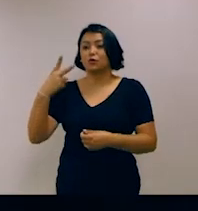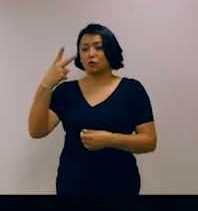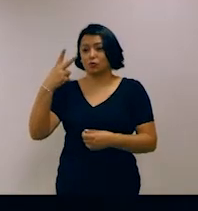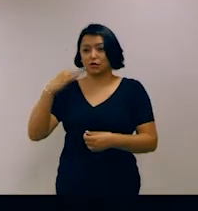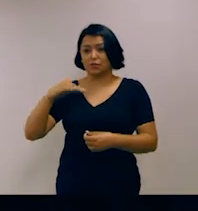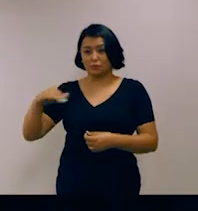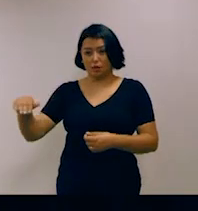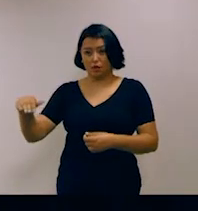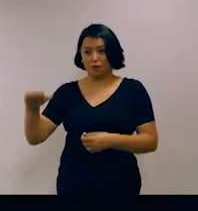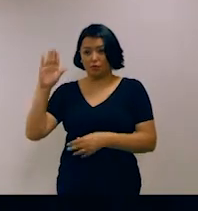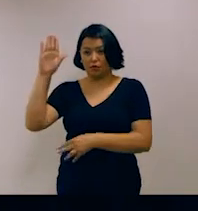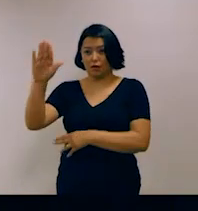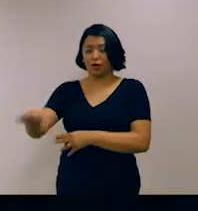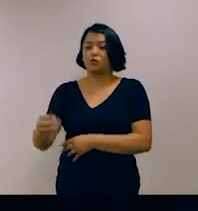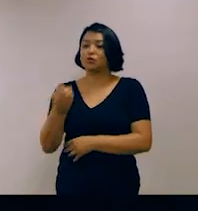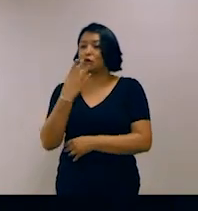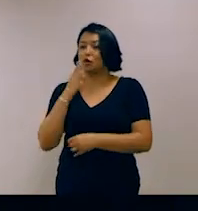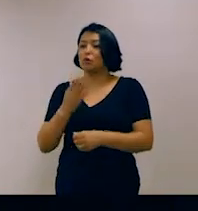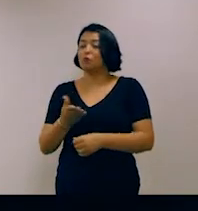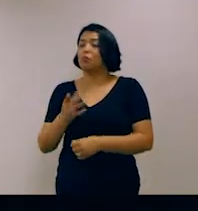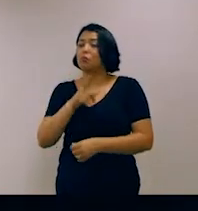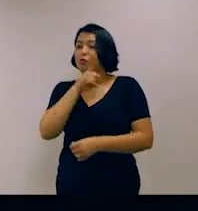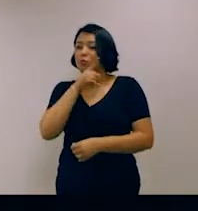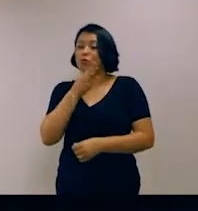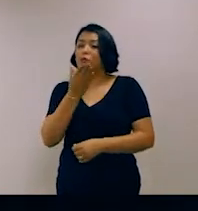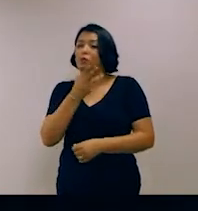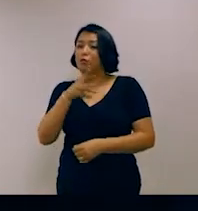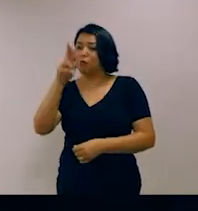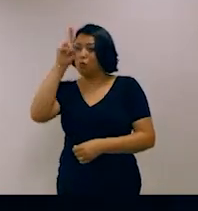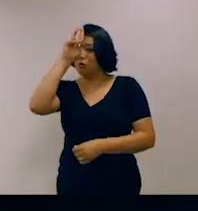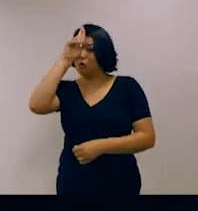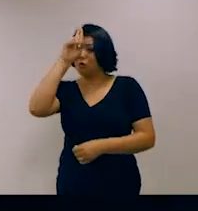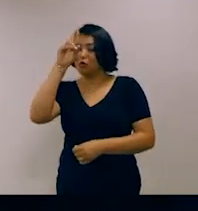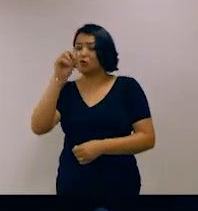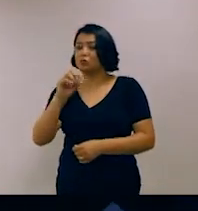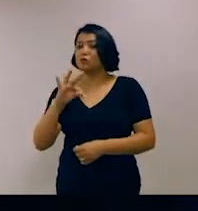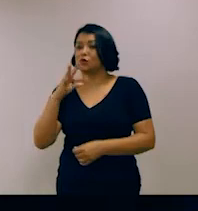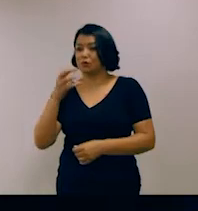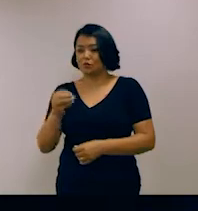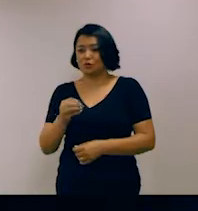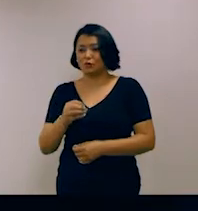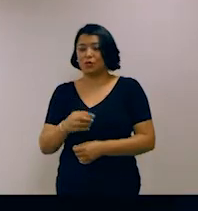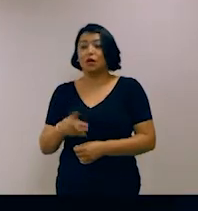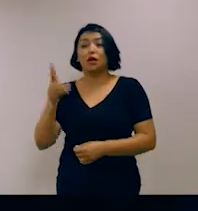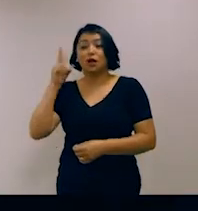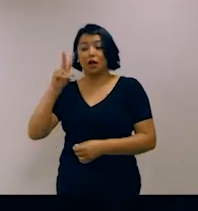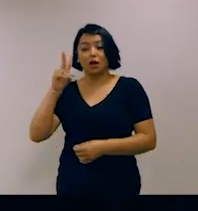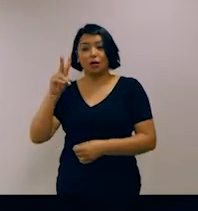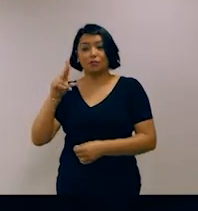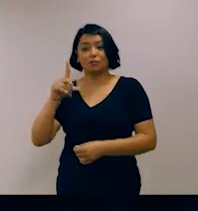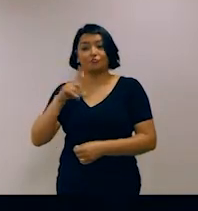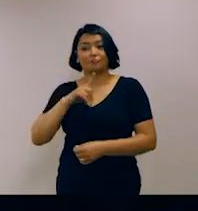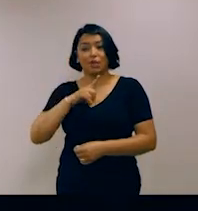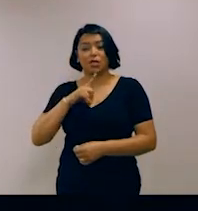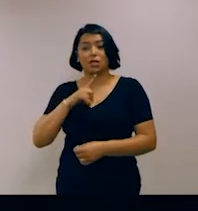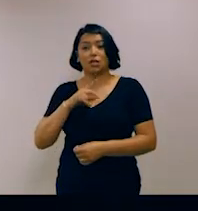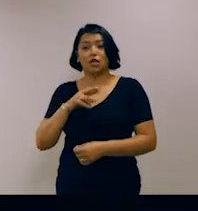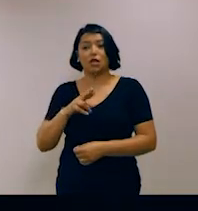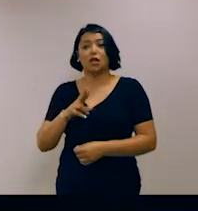this panel, and let's start at 2:30 p.m. Thank you very much. Enjoy your lunch. And remember that